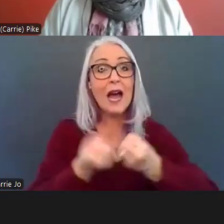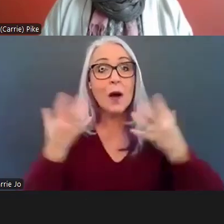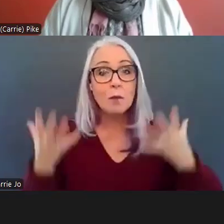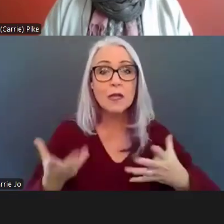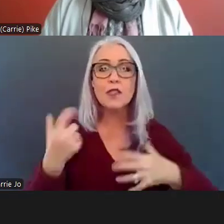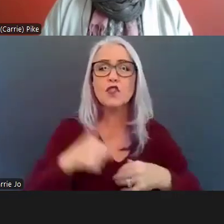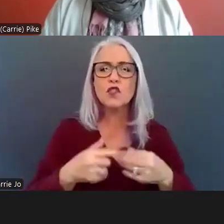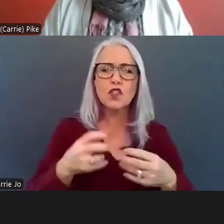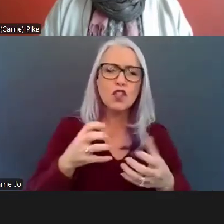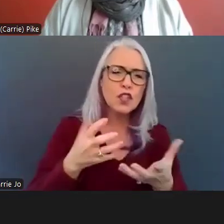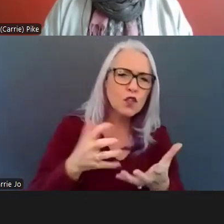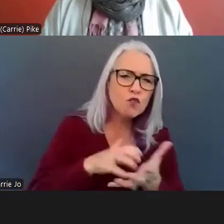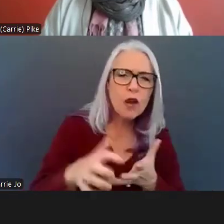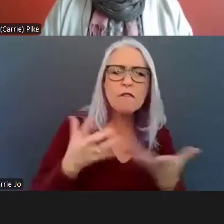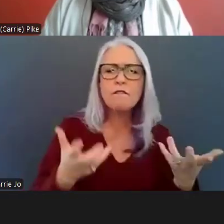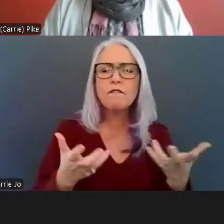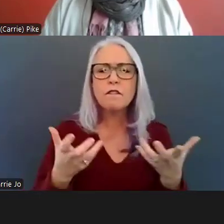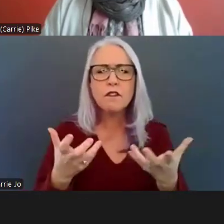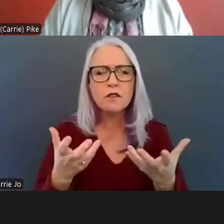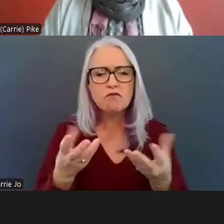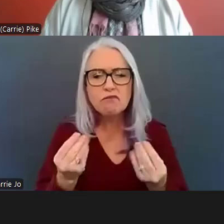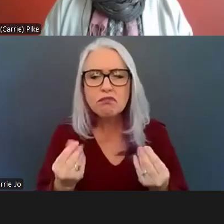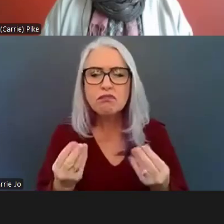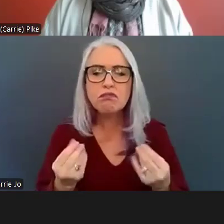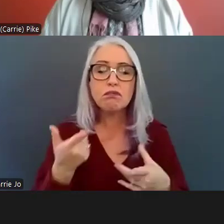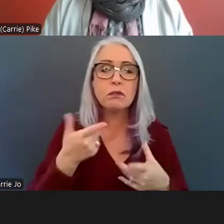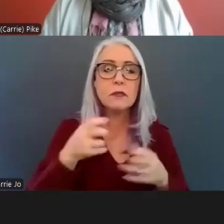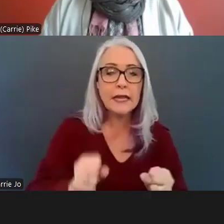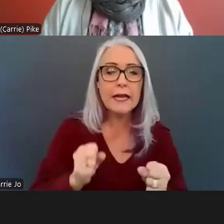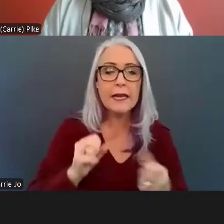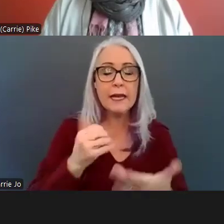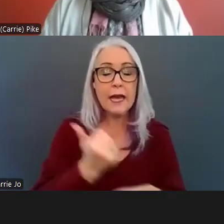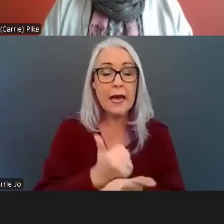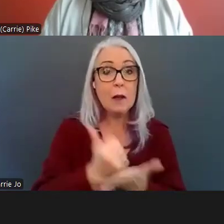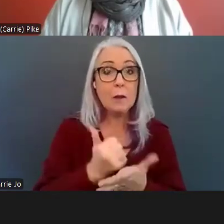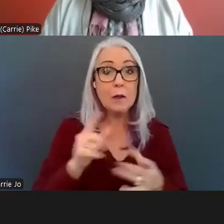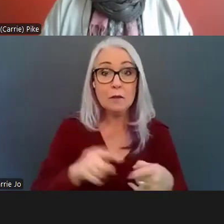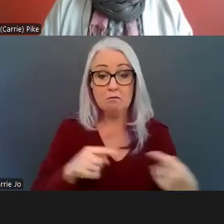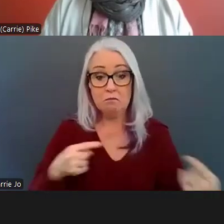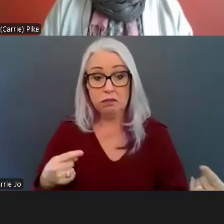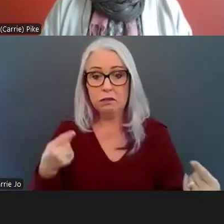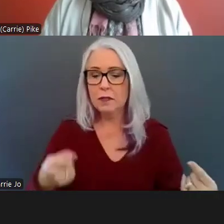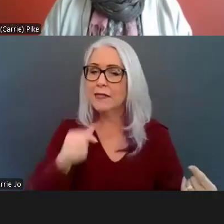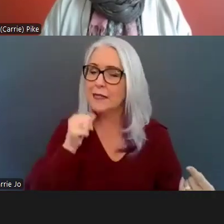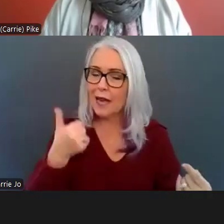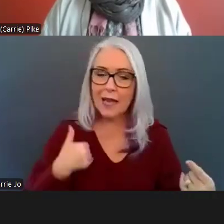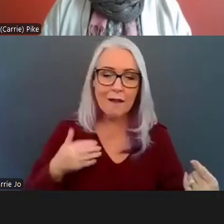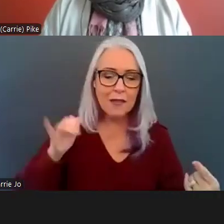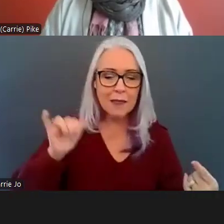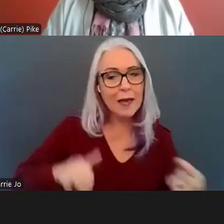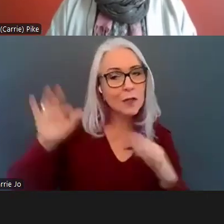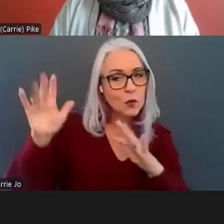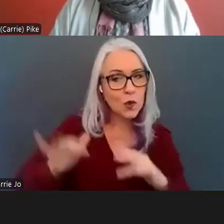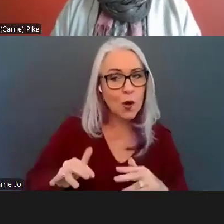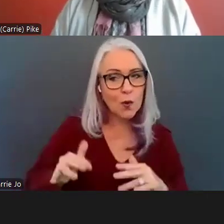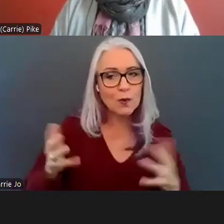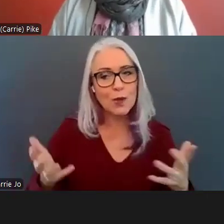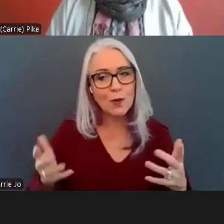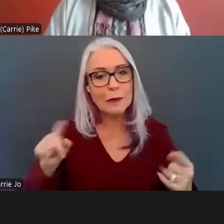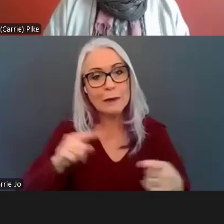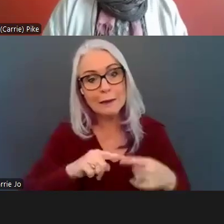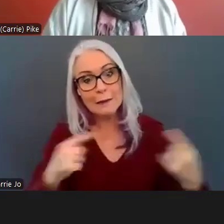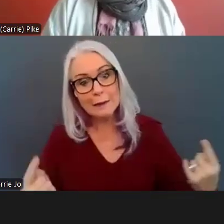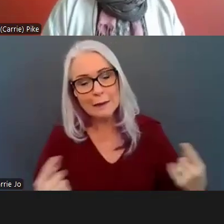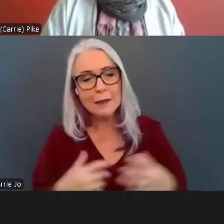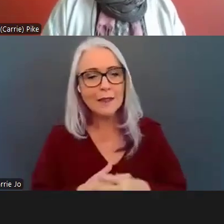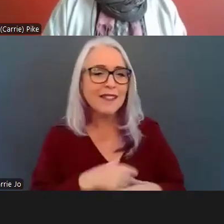or alternatives we maintain on the landscape can offset not having that snow as well. Yeah, thank you. That's exactly